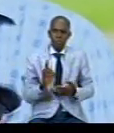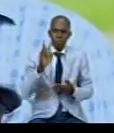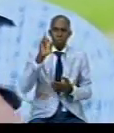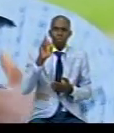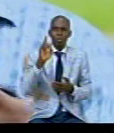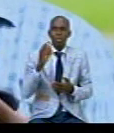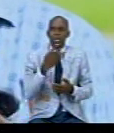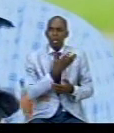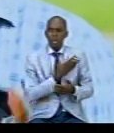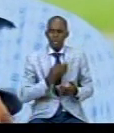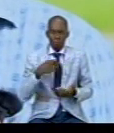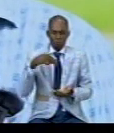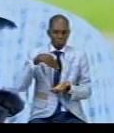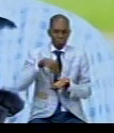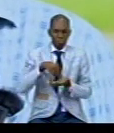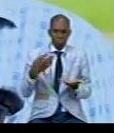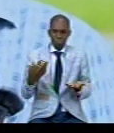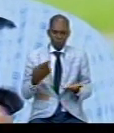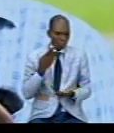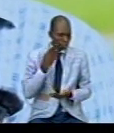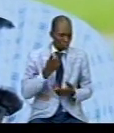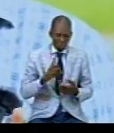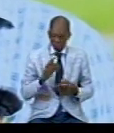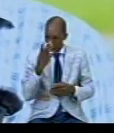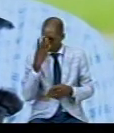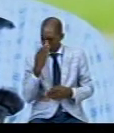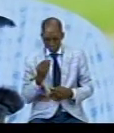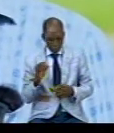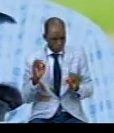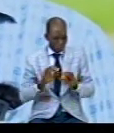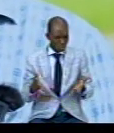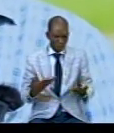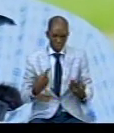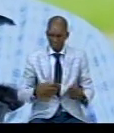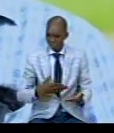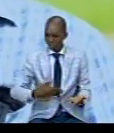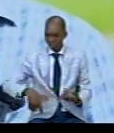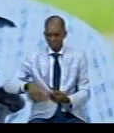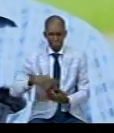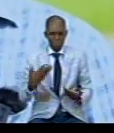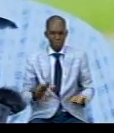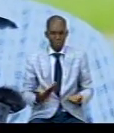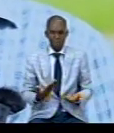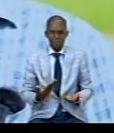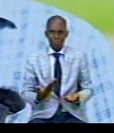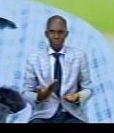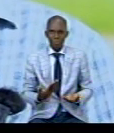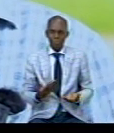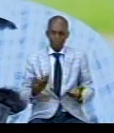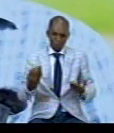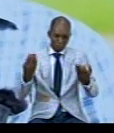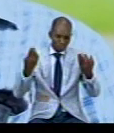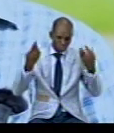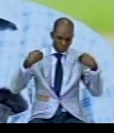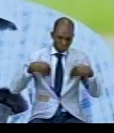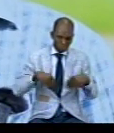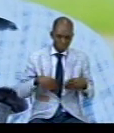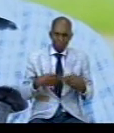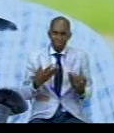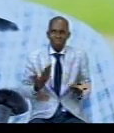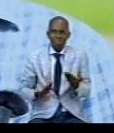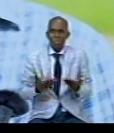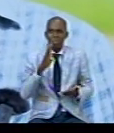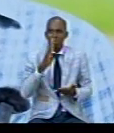I checked where I was lying down. I couldn't see anything. I checked the shirt I was wearing, whether it was a